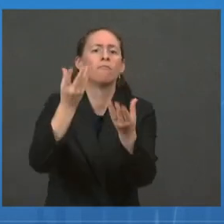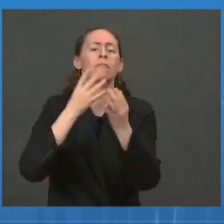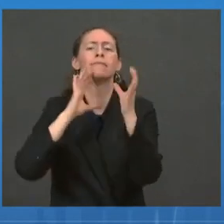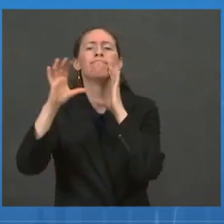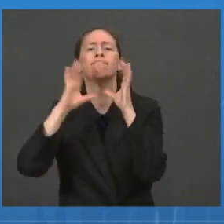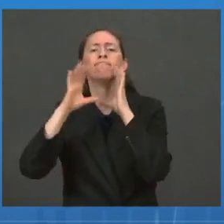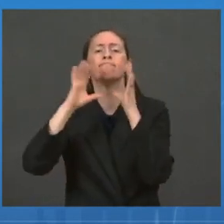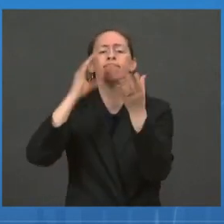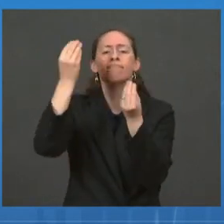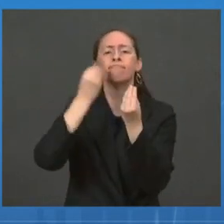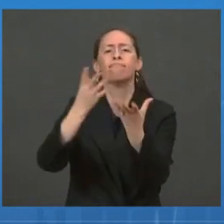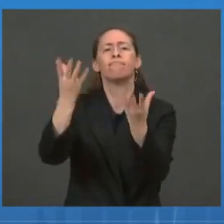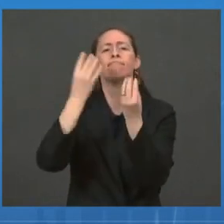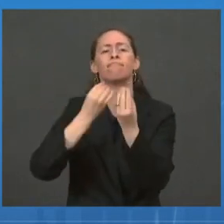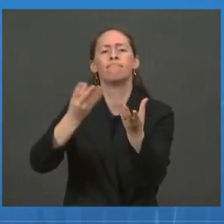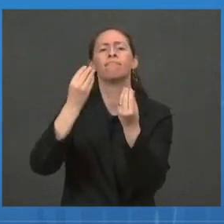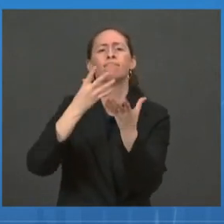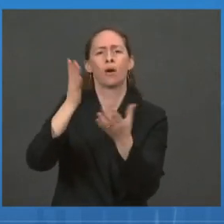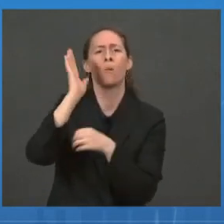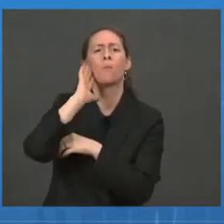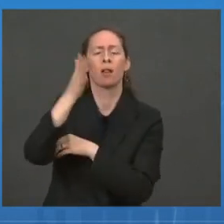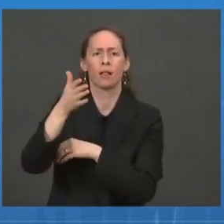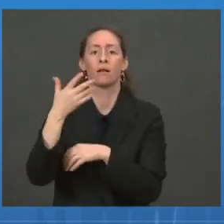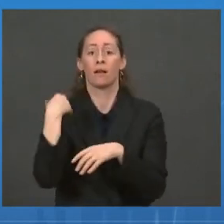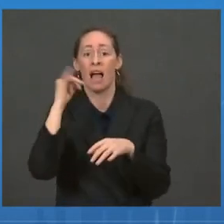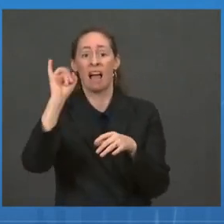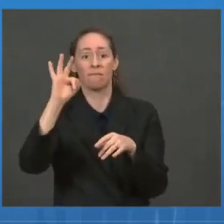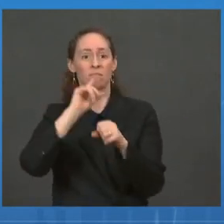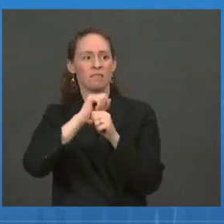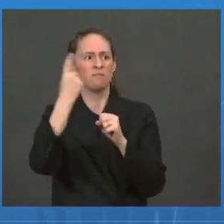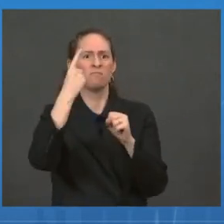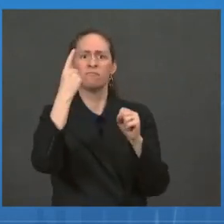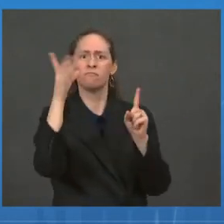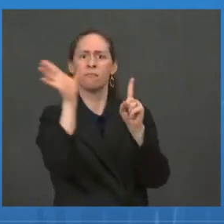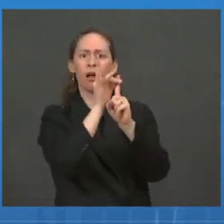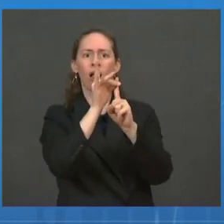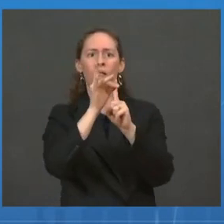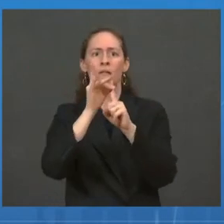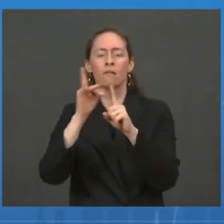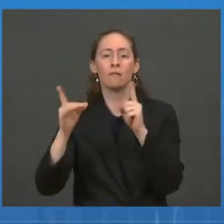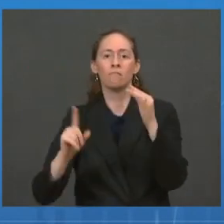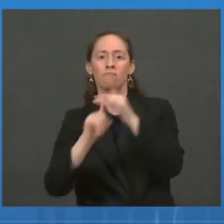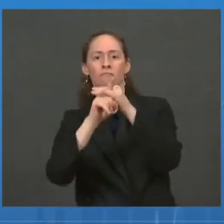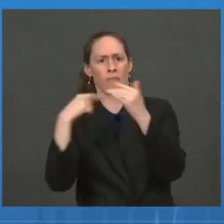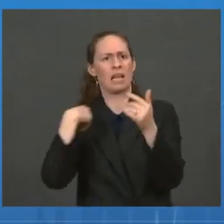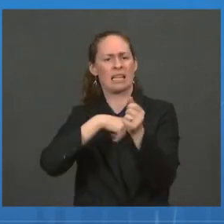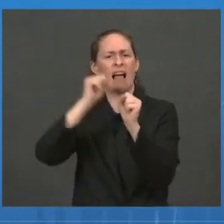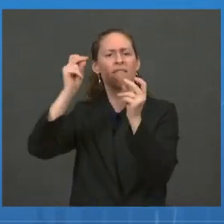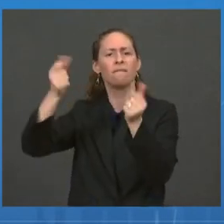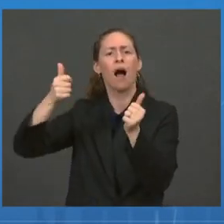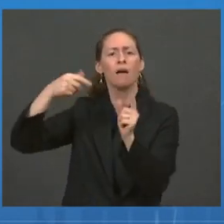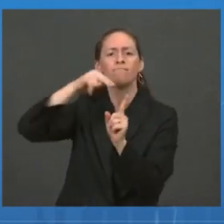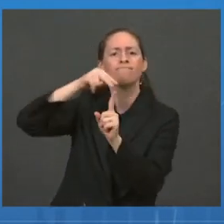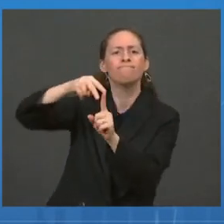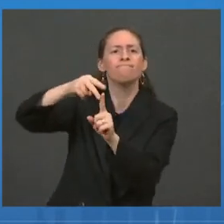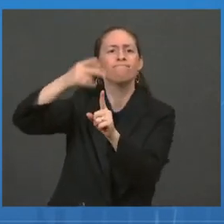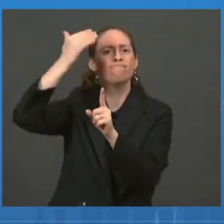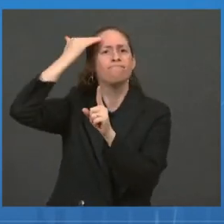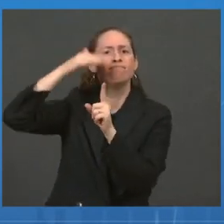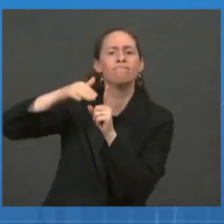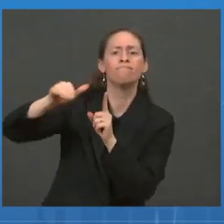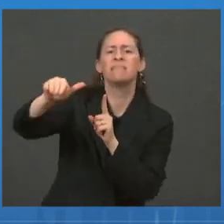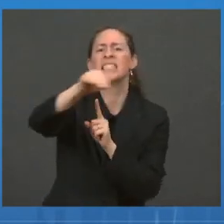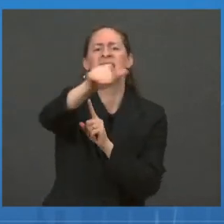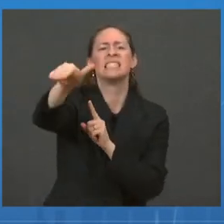identified in a traveler as we have done throughout the pandemic we are holding regular even daily calls with